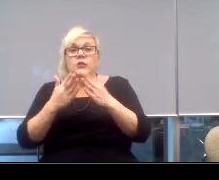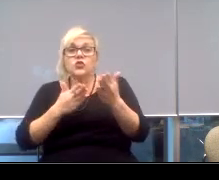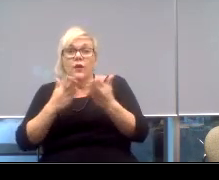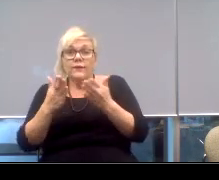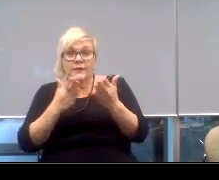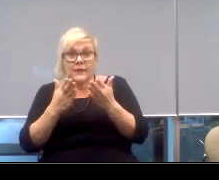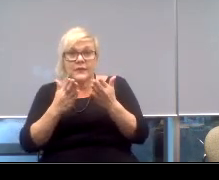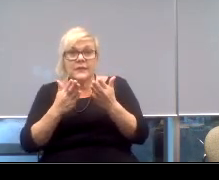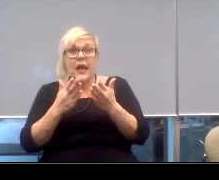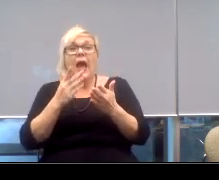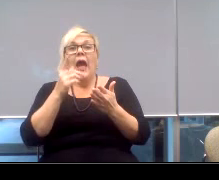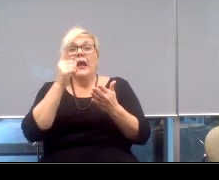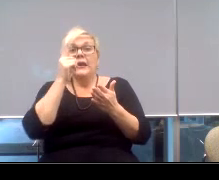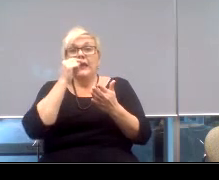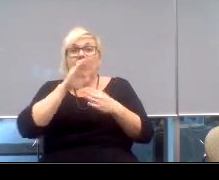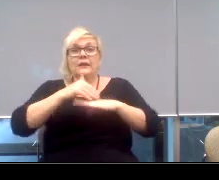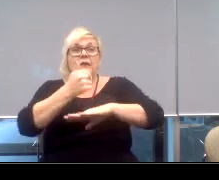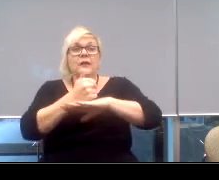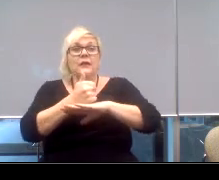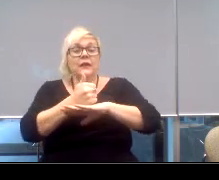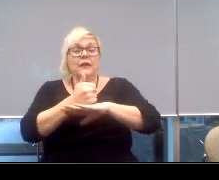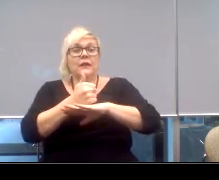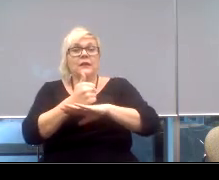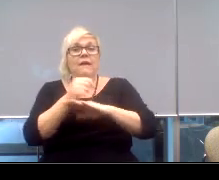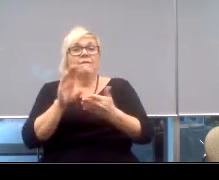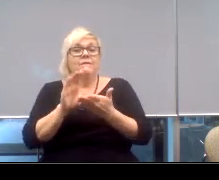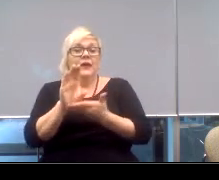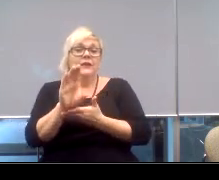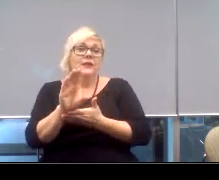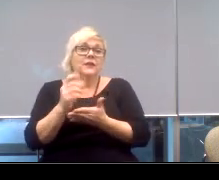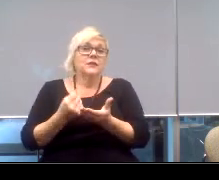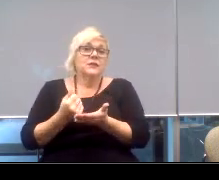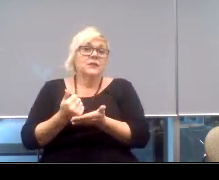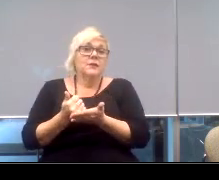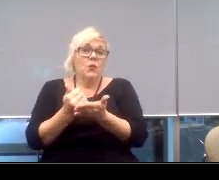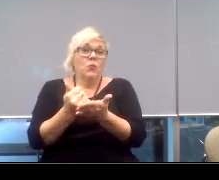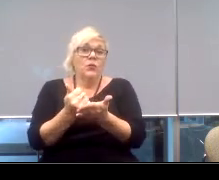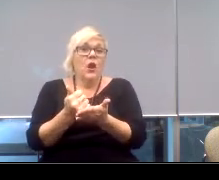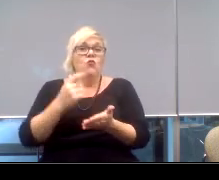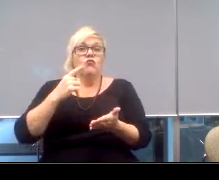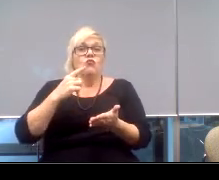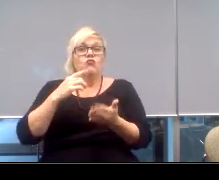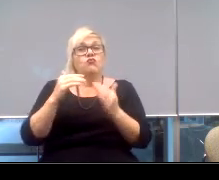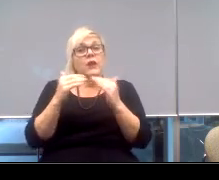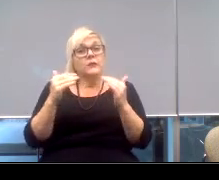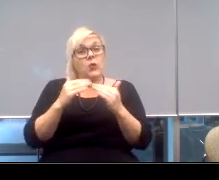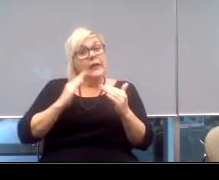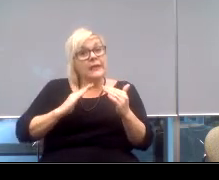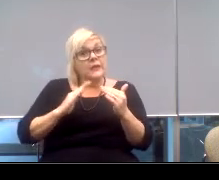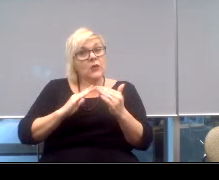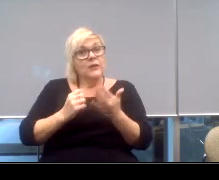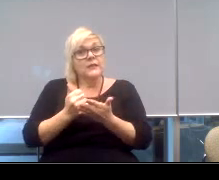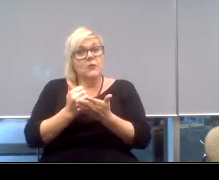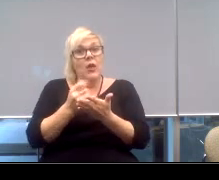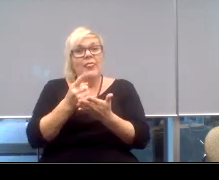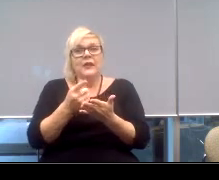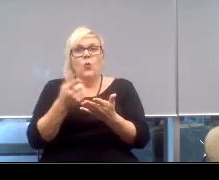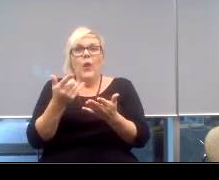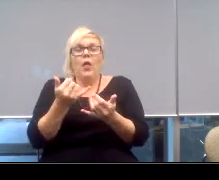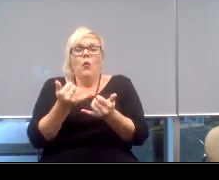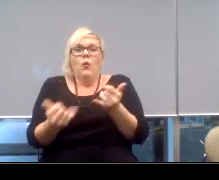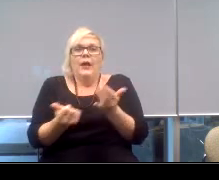and implement funded supports. Funding to participants for reasonable and necessary supports is the largest expenditure of the